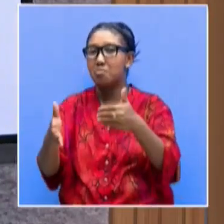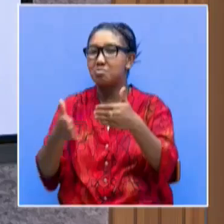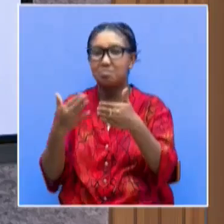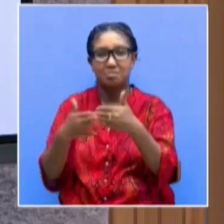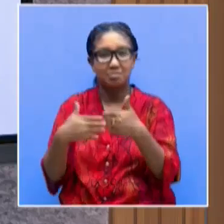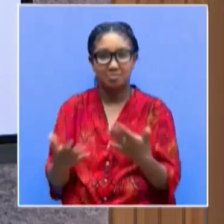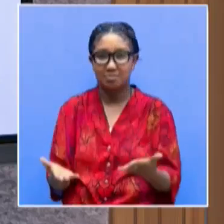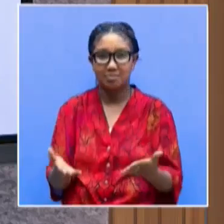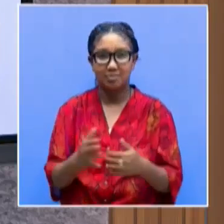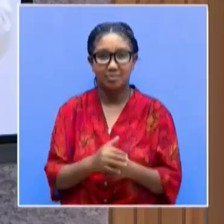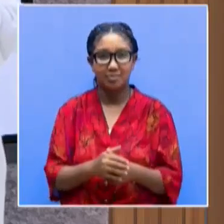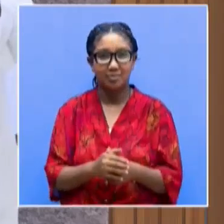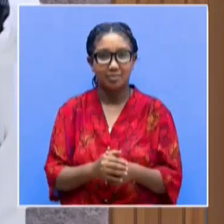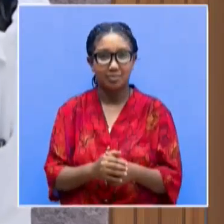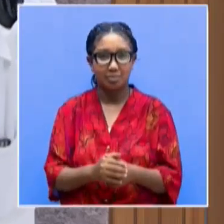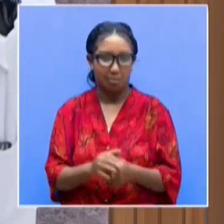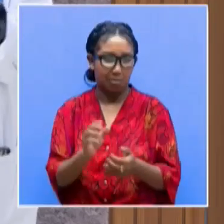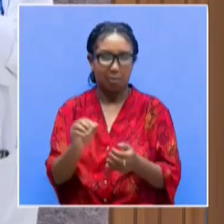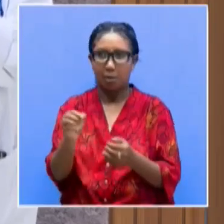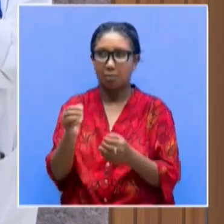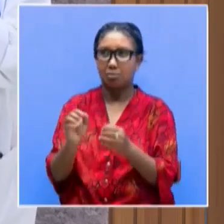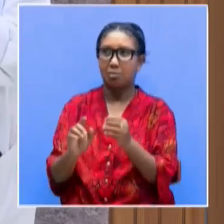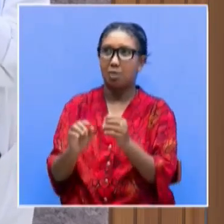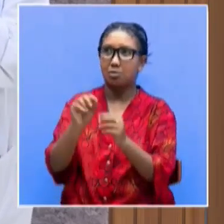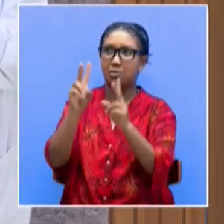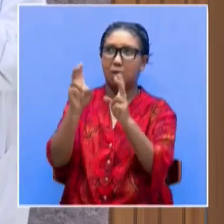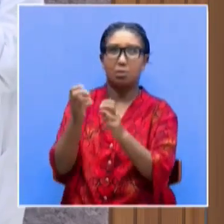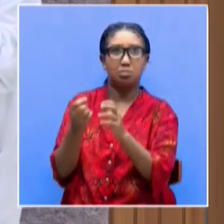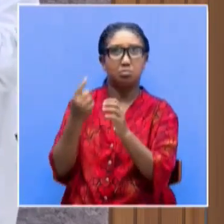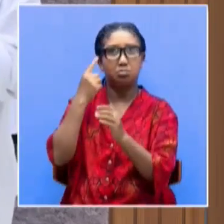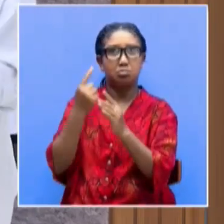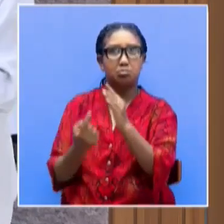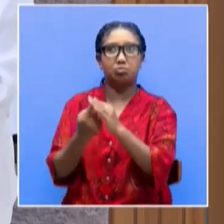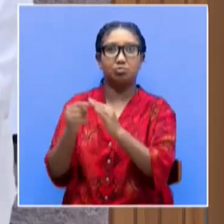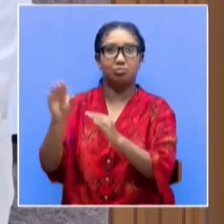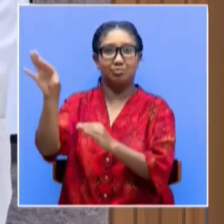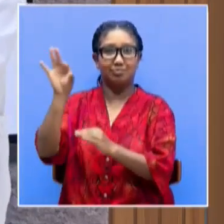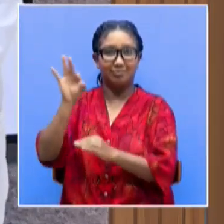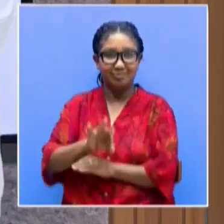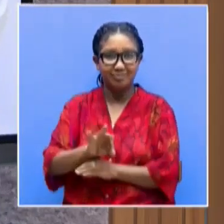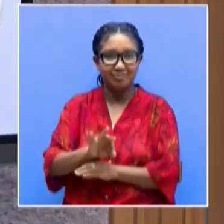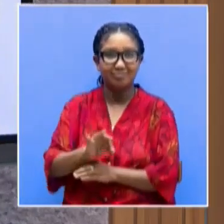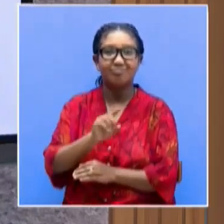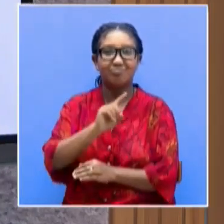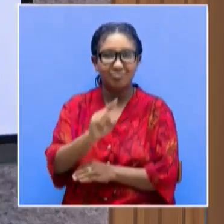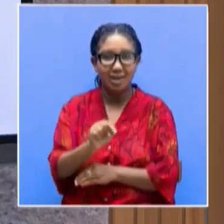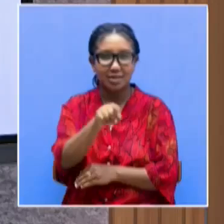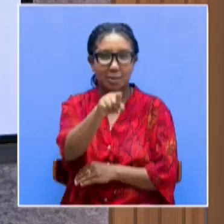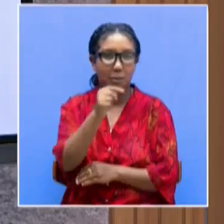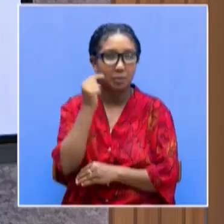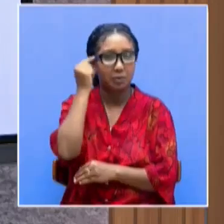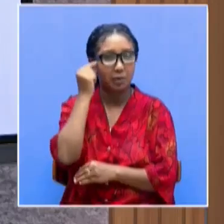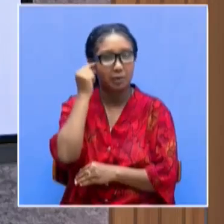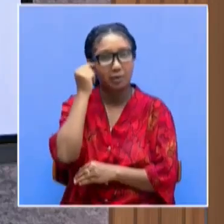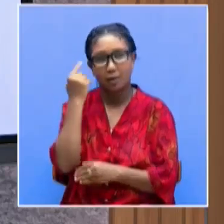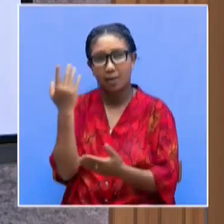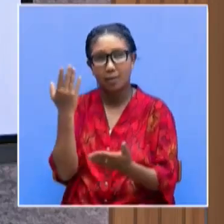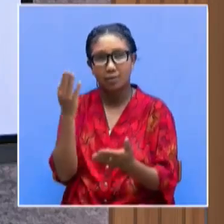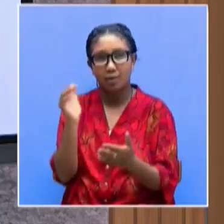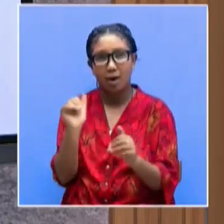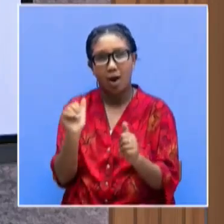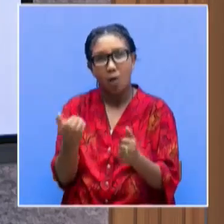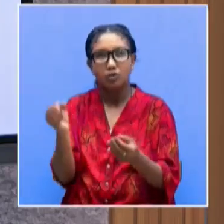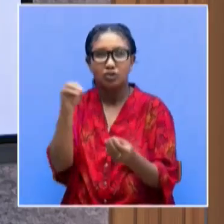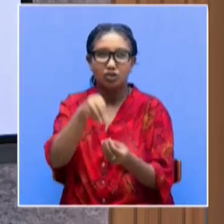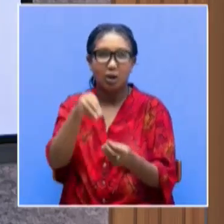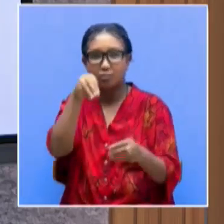difficult. Just pick up a title or a topic and then assume or think the